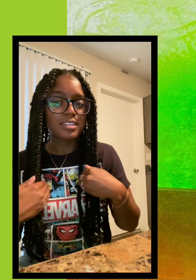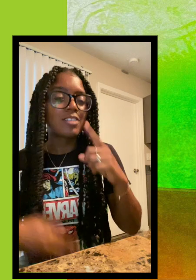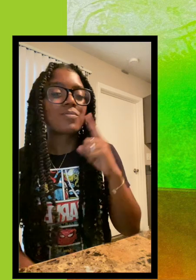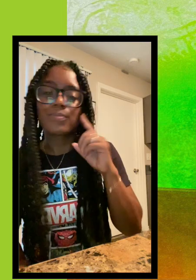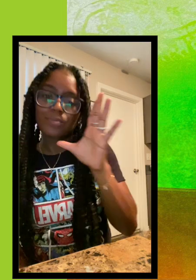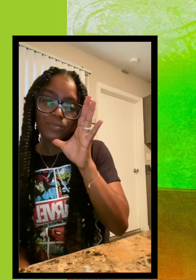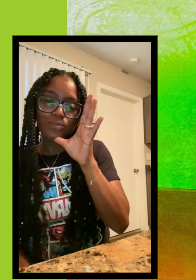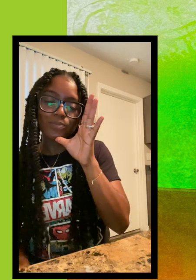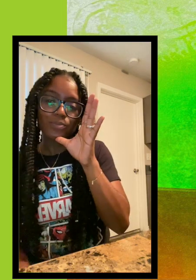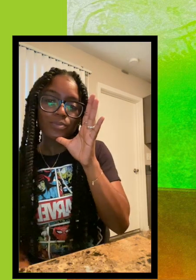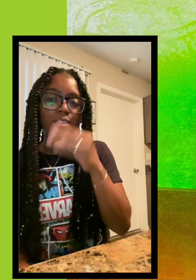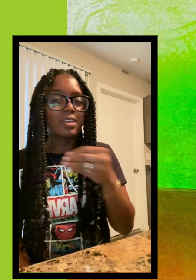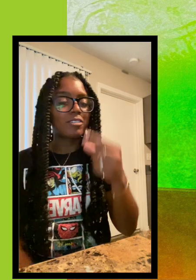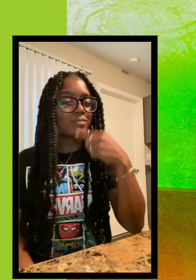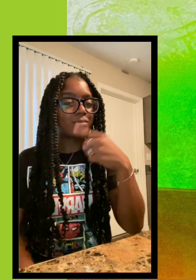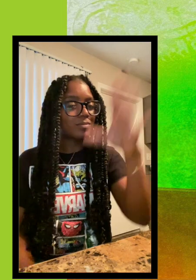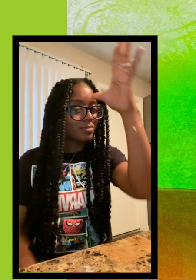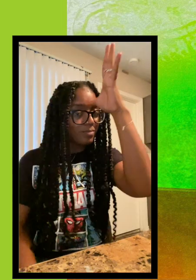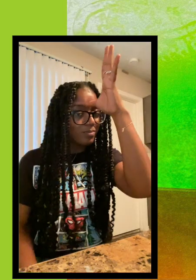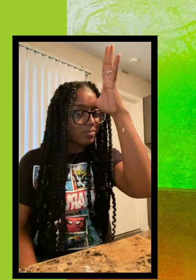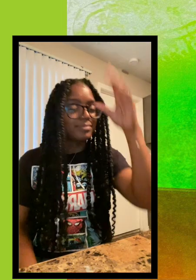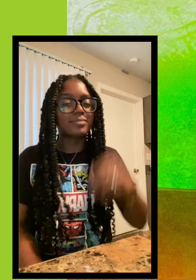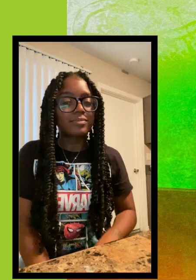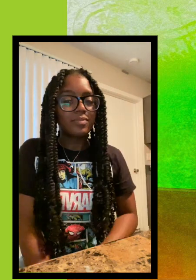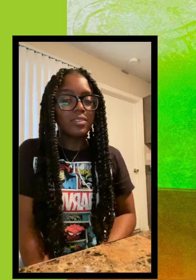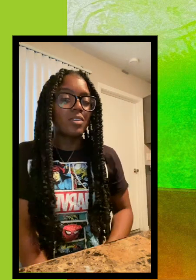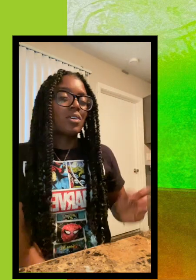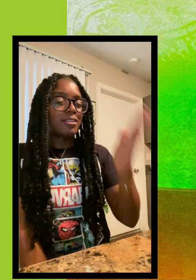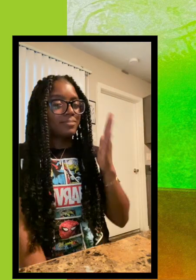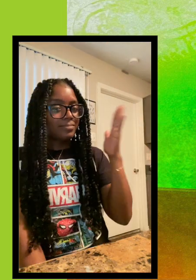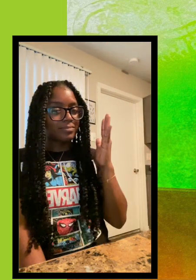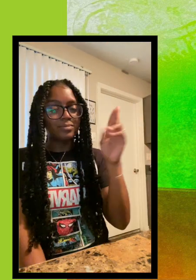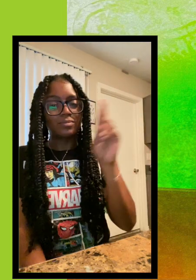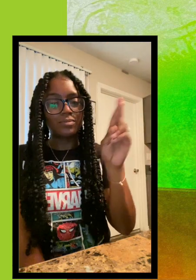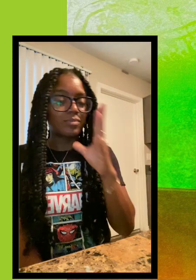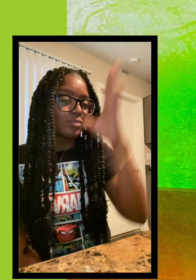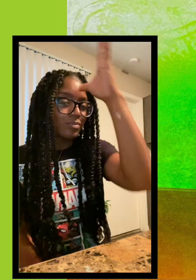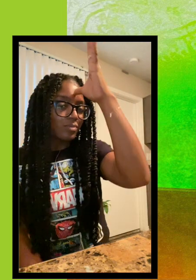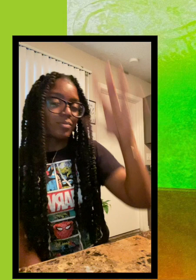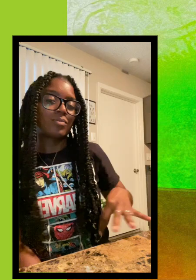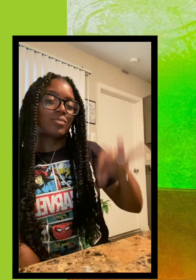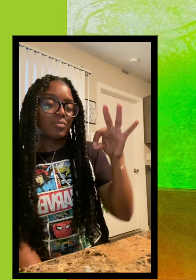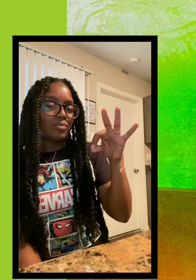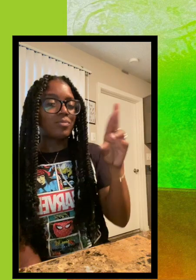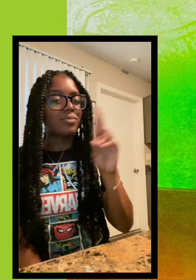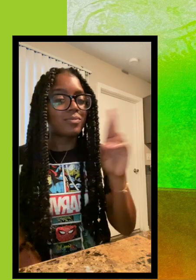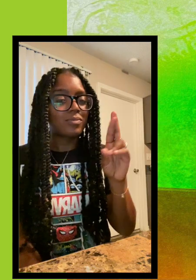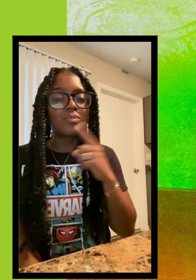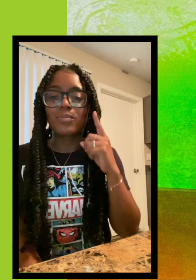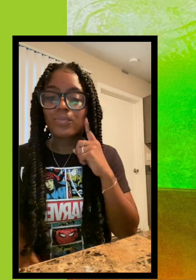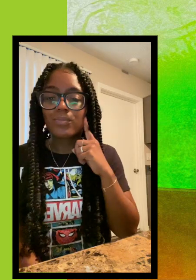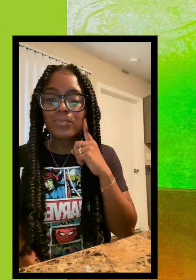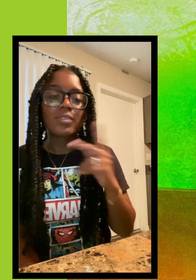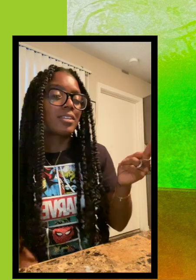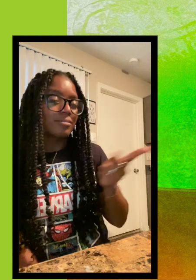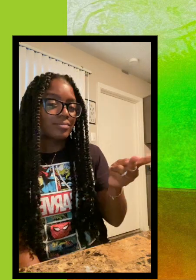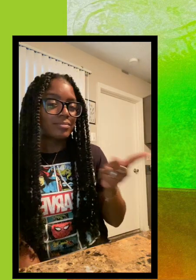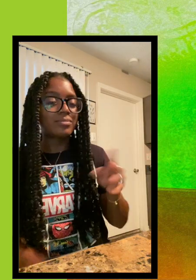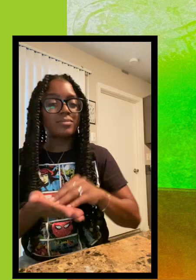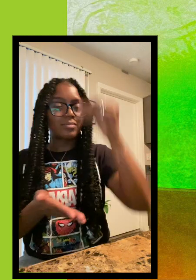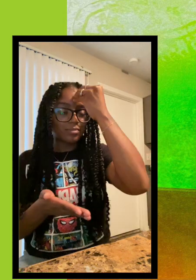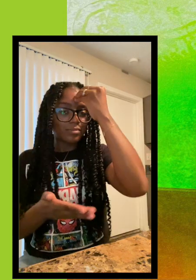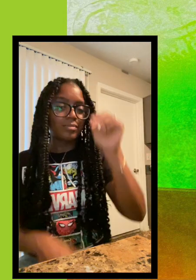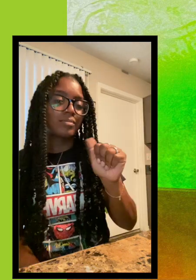a hearing father. Once Rochelle's parents discovered that Rochelle was deaf, they took it upon themselves to learn